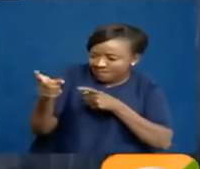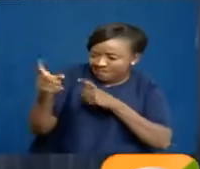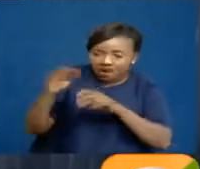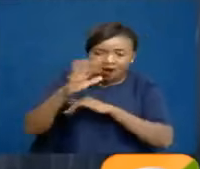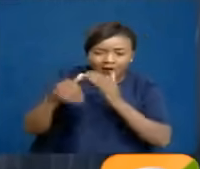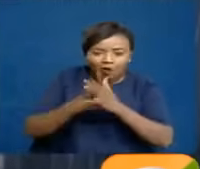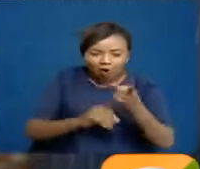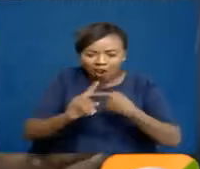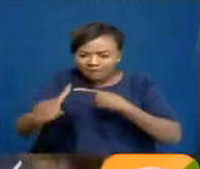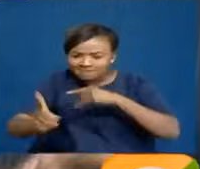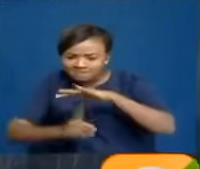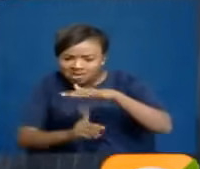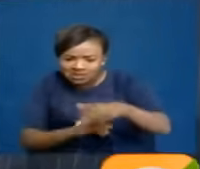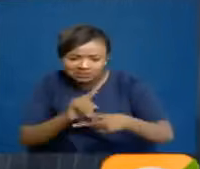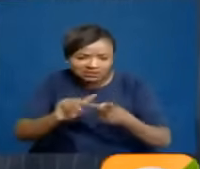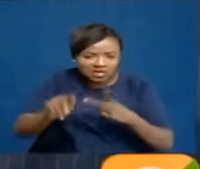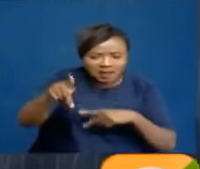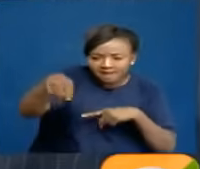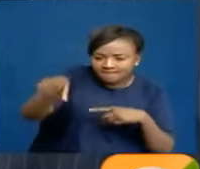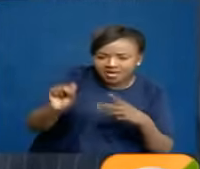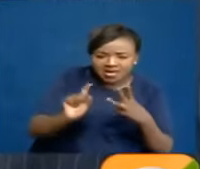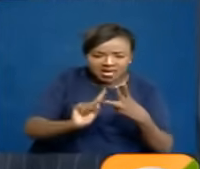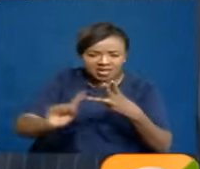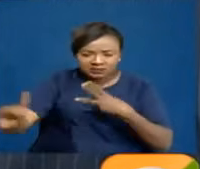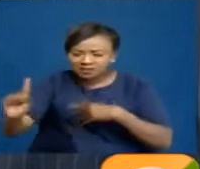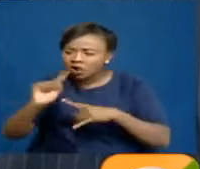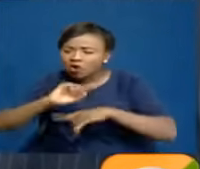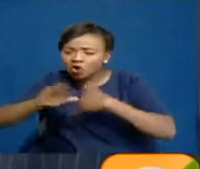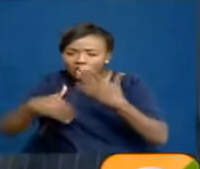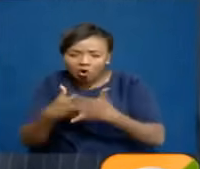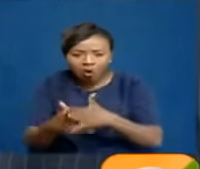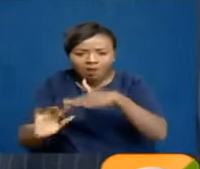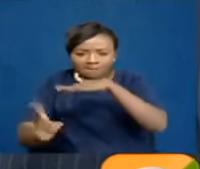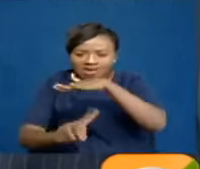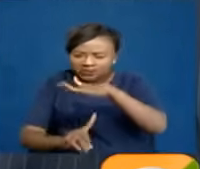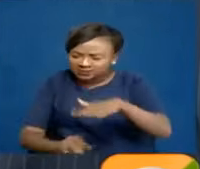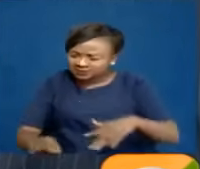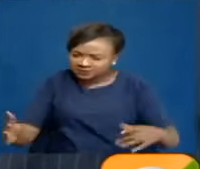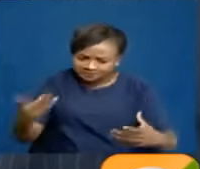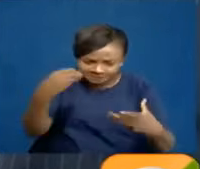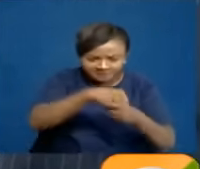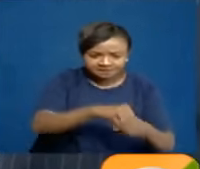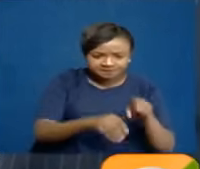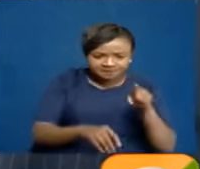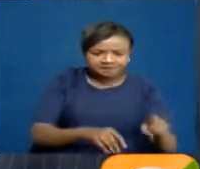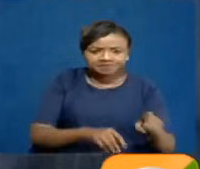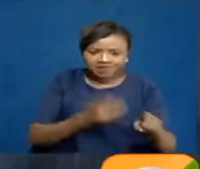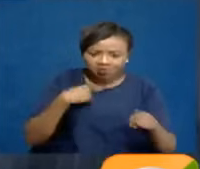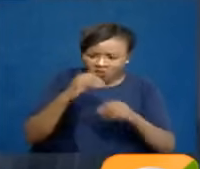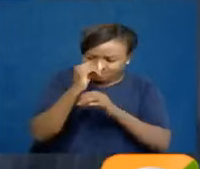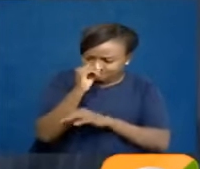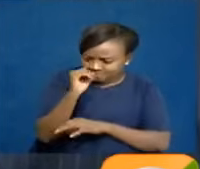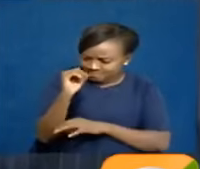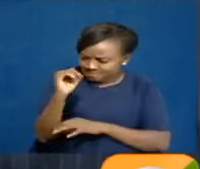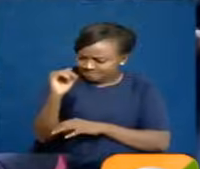ministry, every principal secretary, whatever, right? They will be held accountable and we work